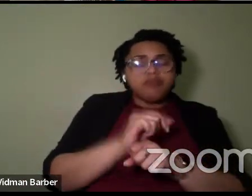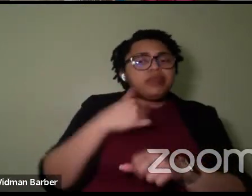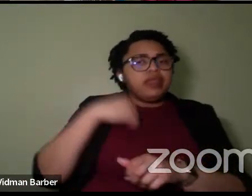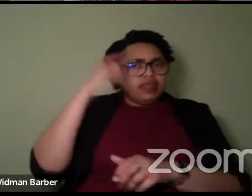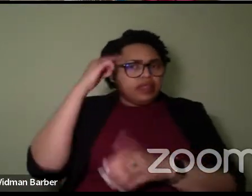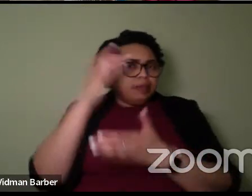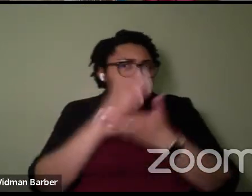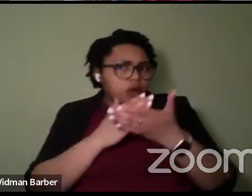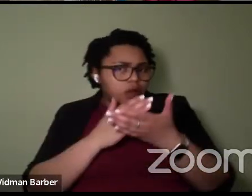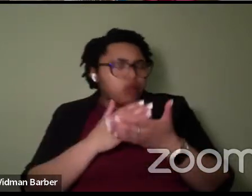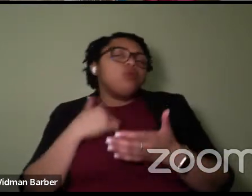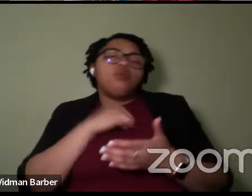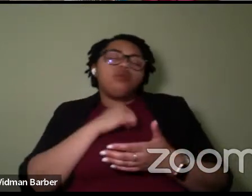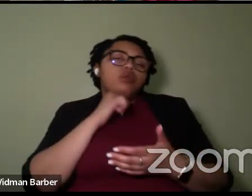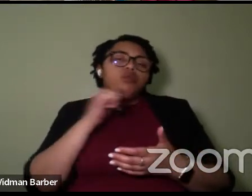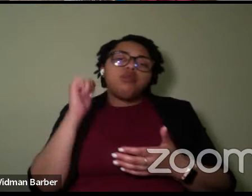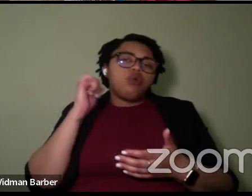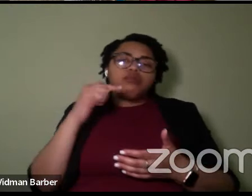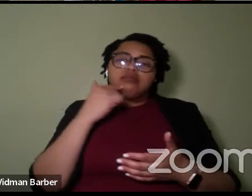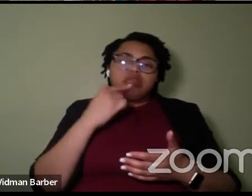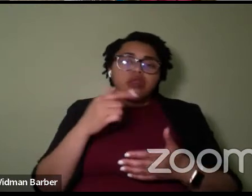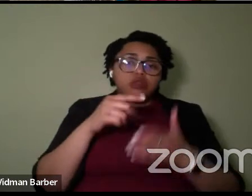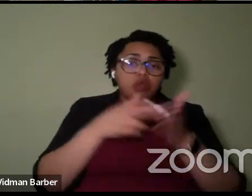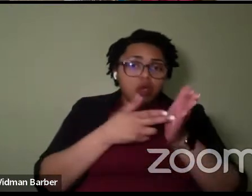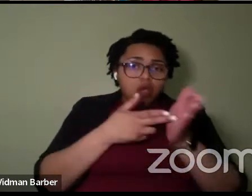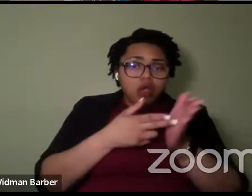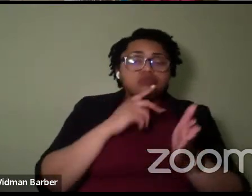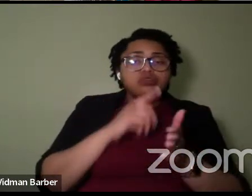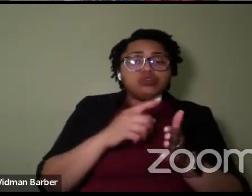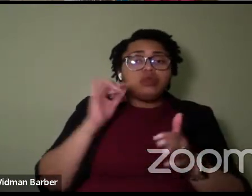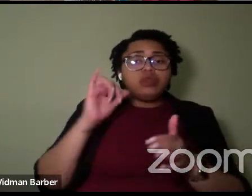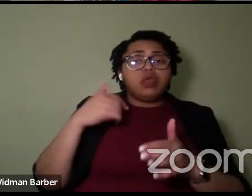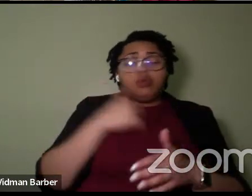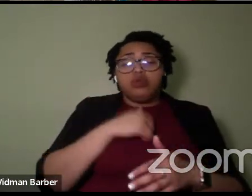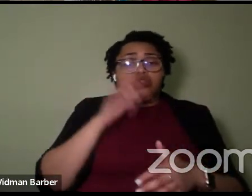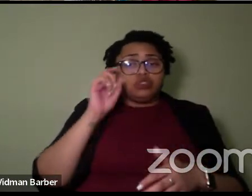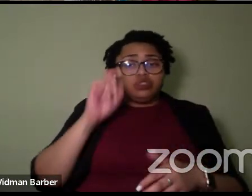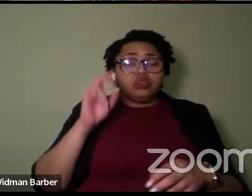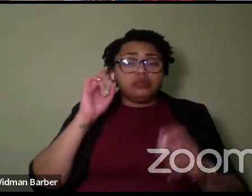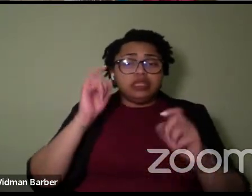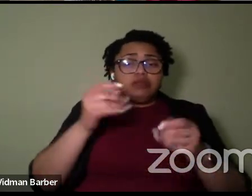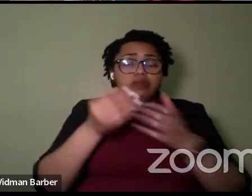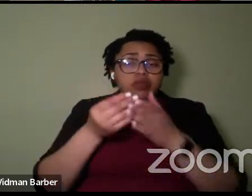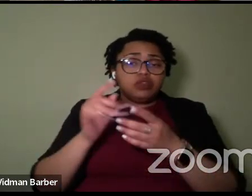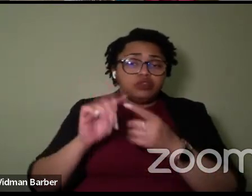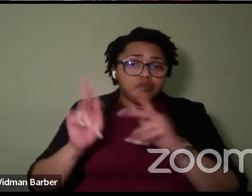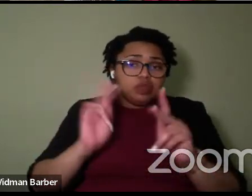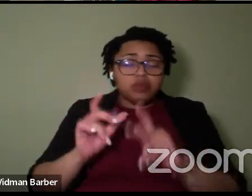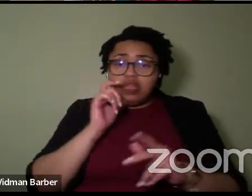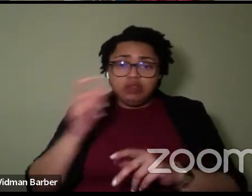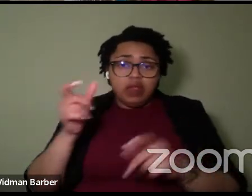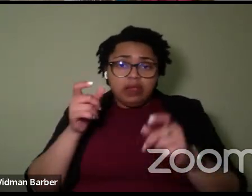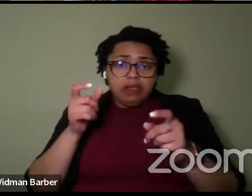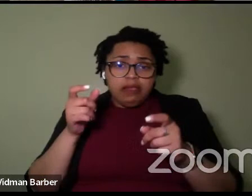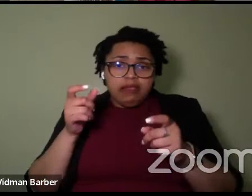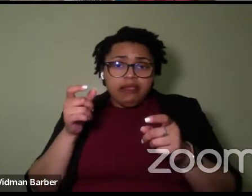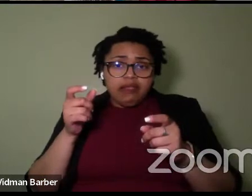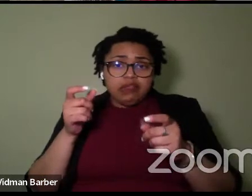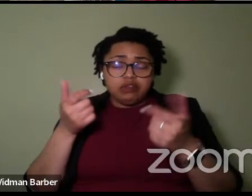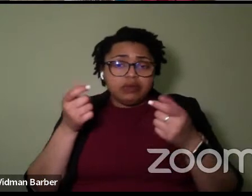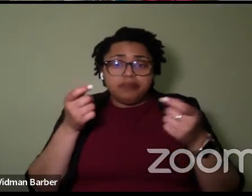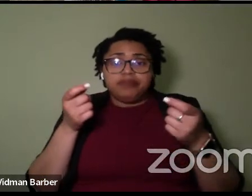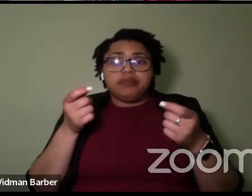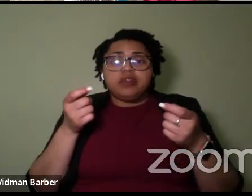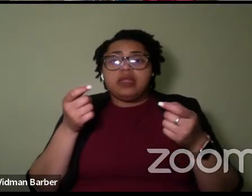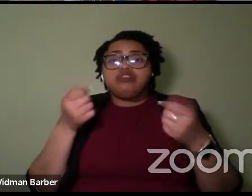we won't tell the truth. We won't tell the truth that we probably shouldn't be giving money to people who haven't managed to diversify their societies if